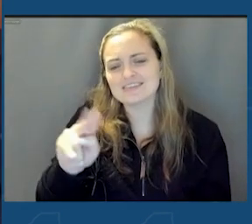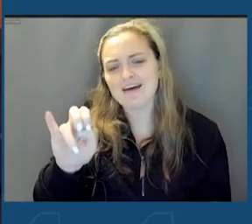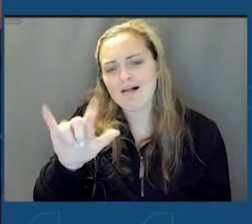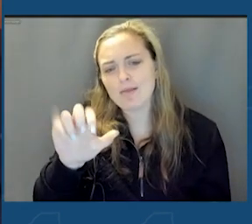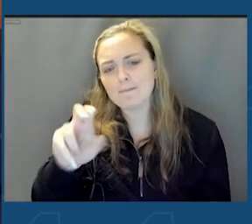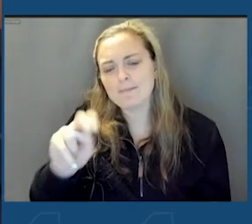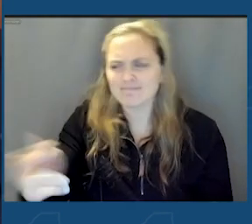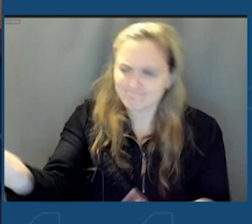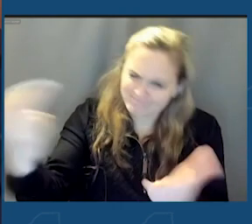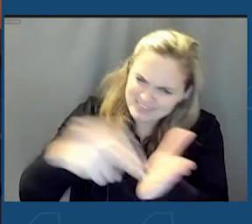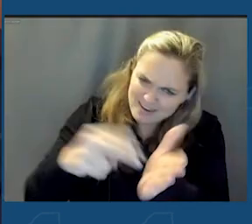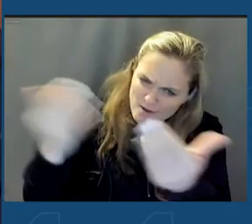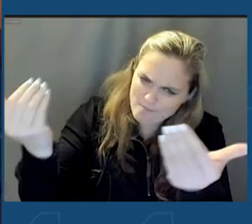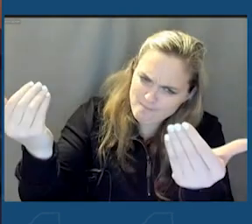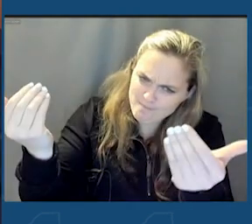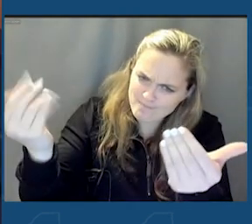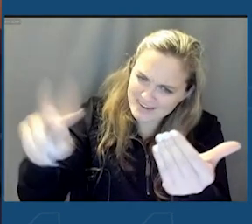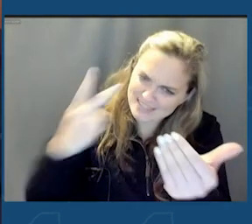need to see you.